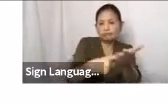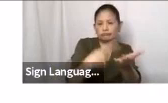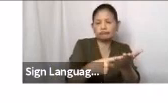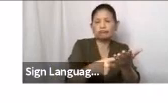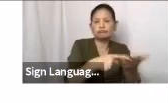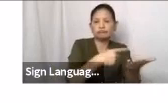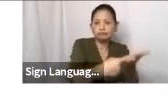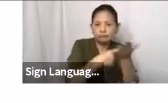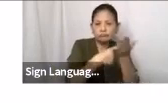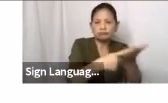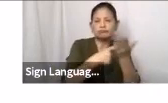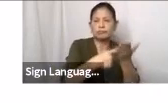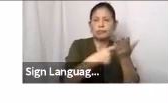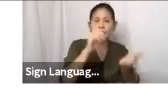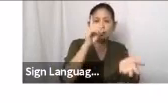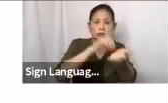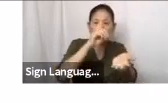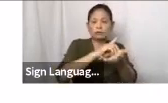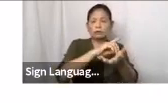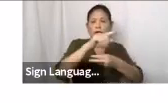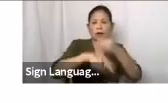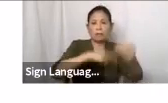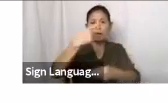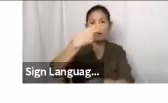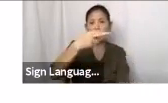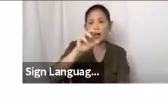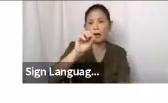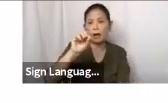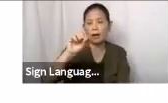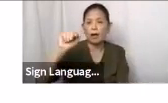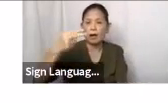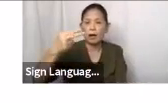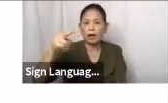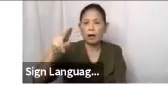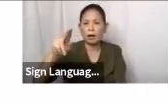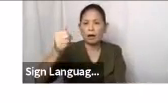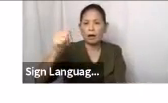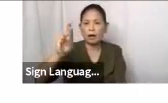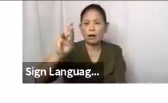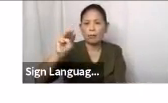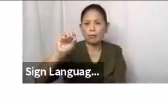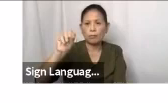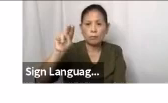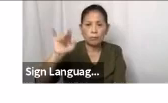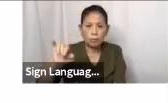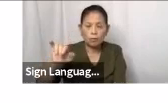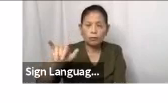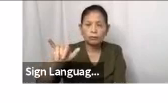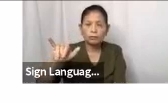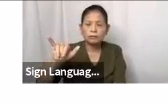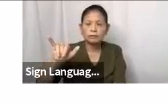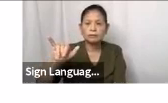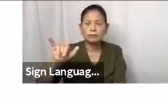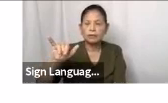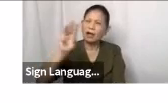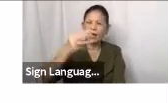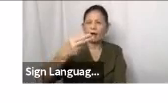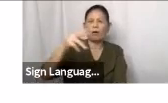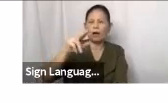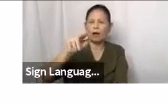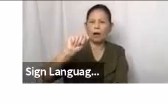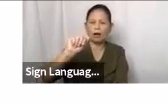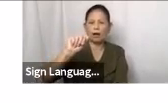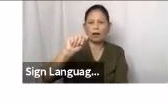hormonal status, or we can get the hormonal tests. But those who are on the grassroots level, who are doing the transitioning,